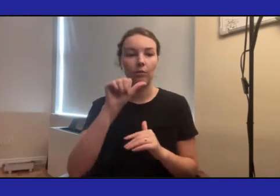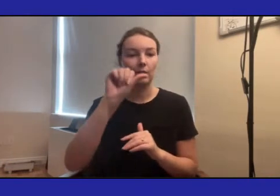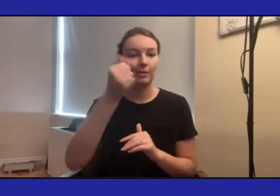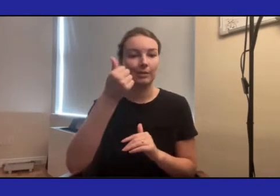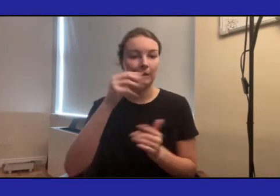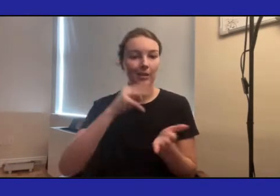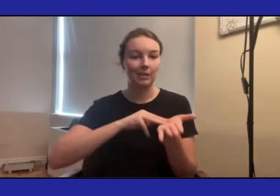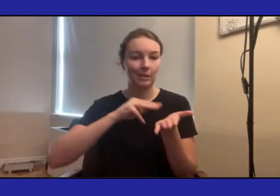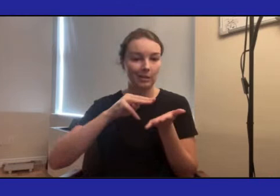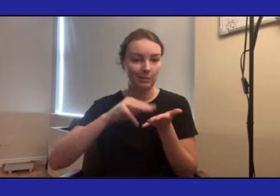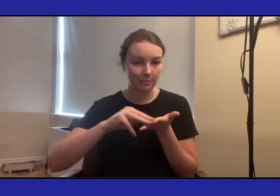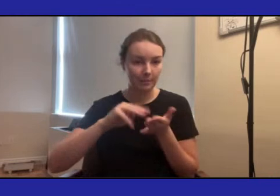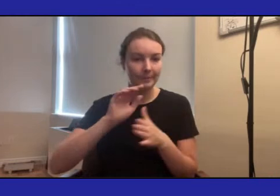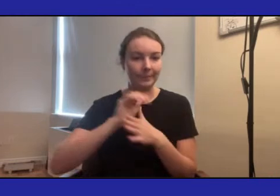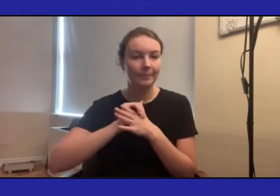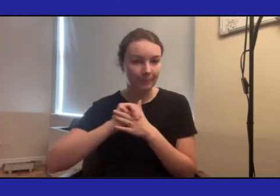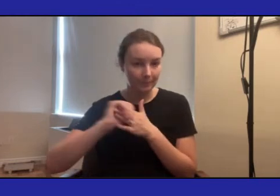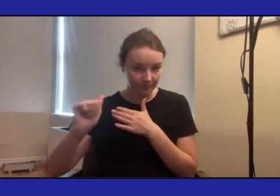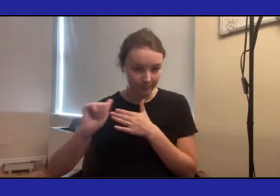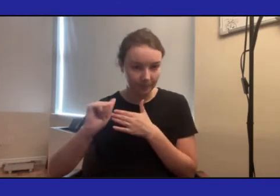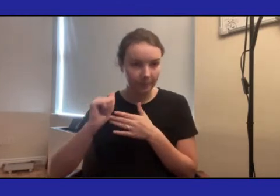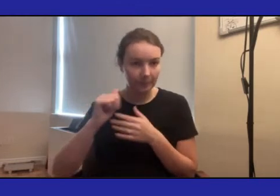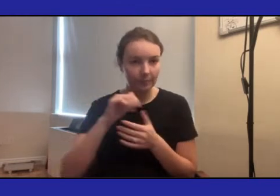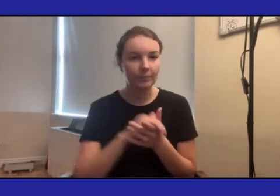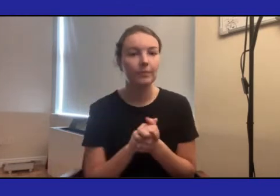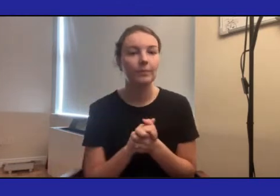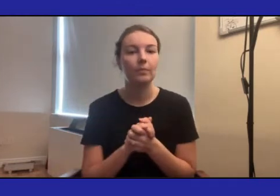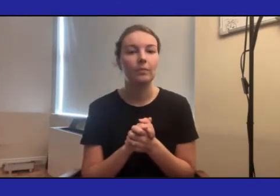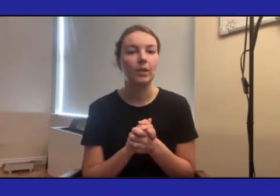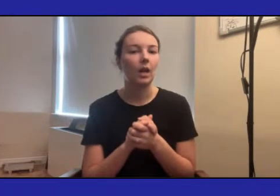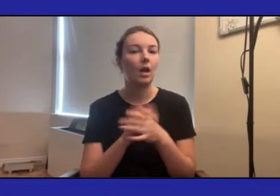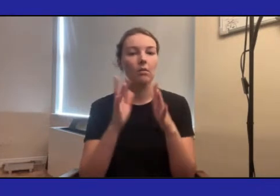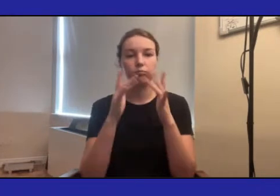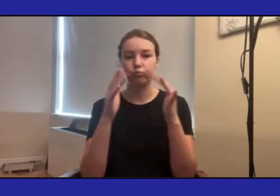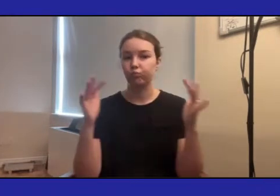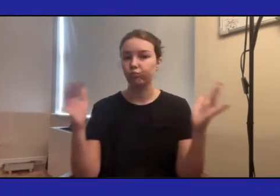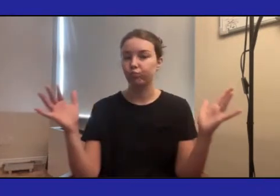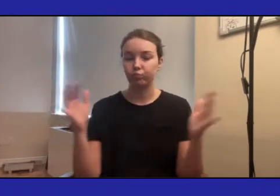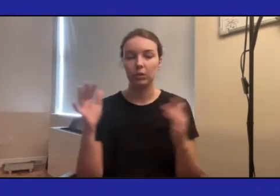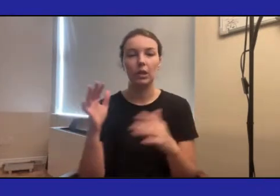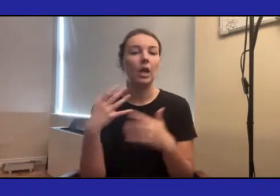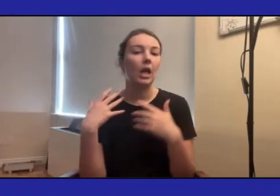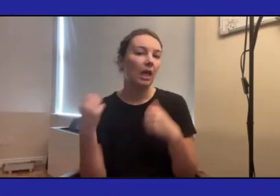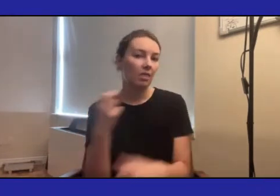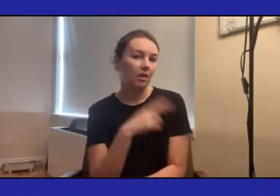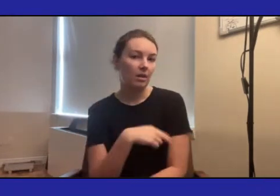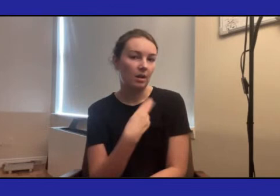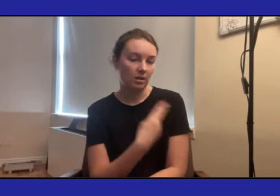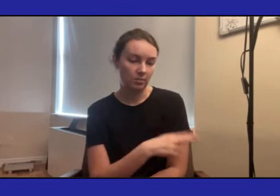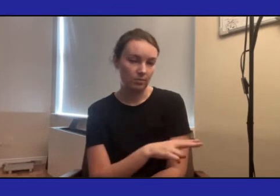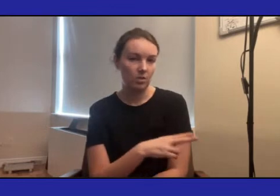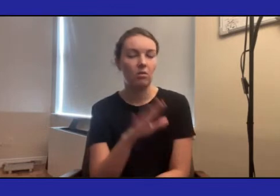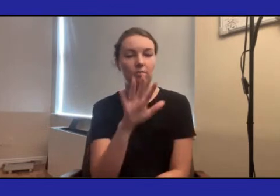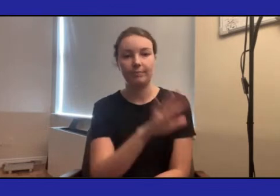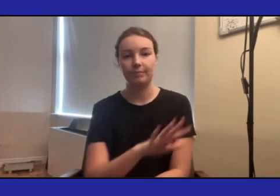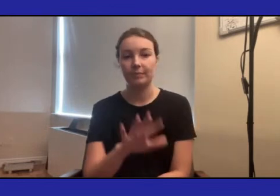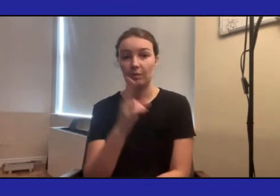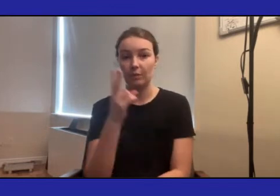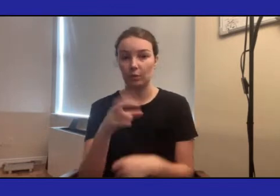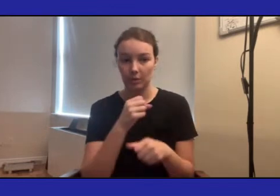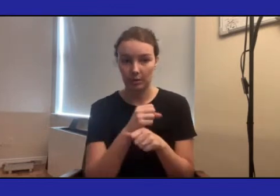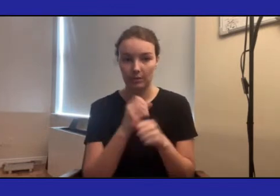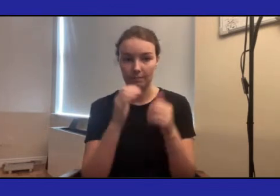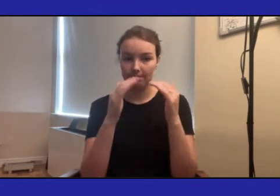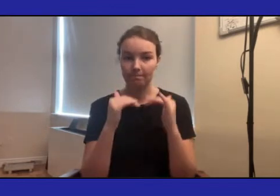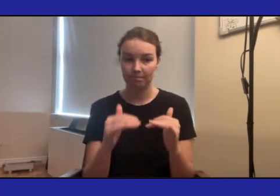as-needed basis at various New York City Health and Hospitals facilities for over a term of 2 years. The second resolution is authorizing